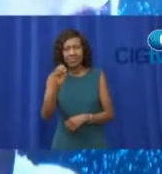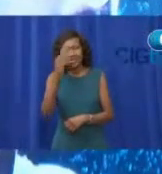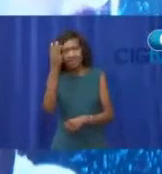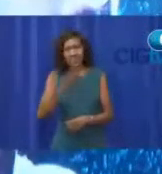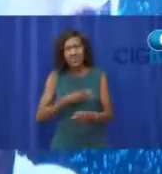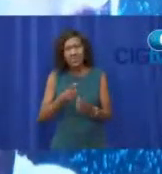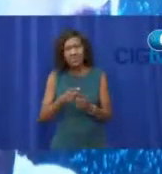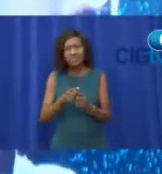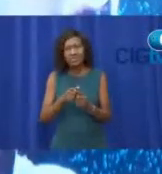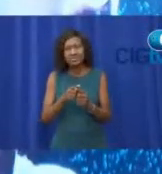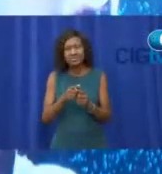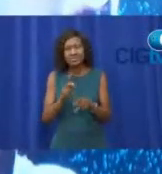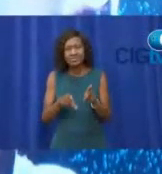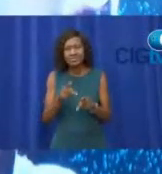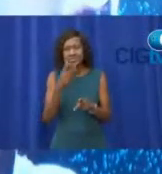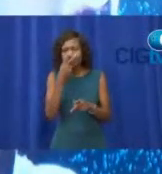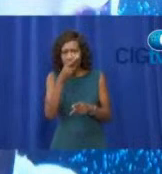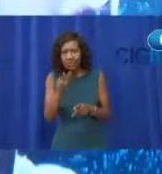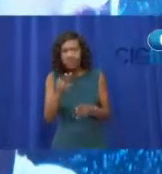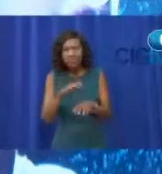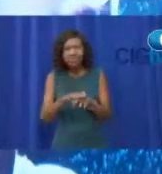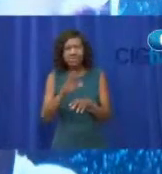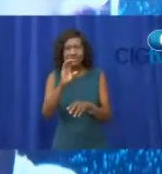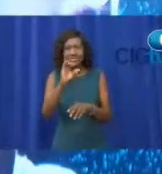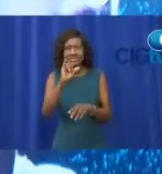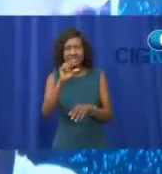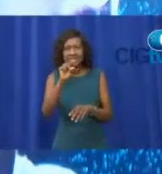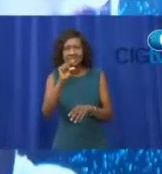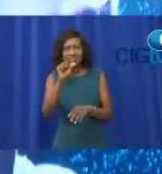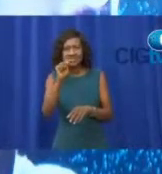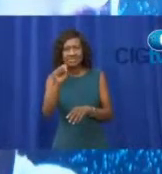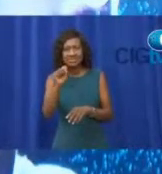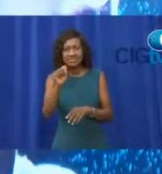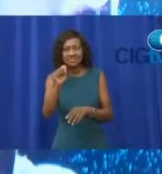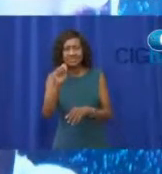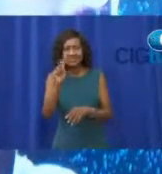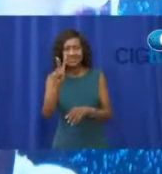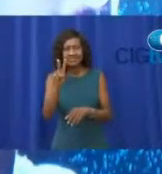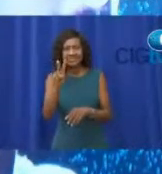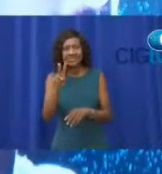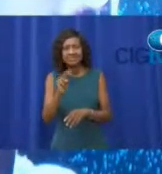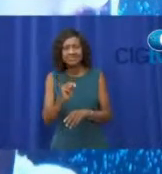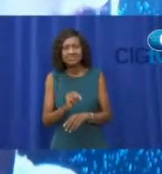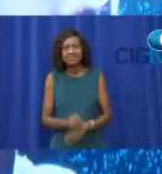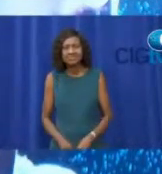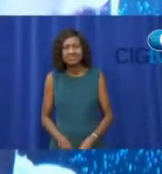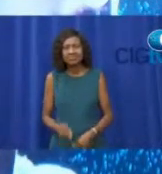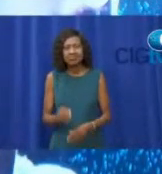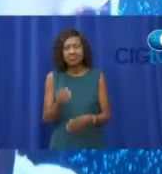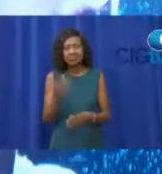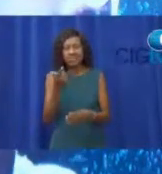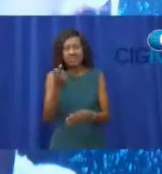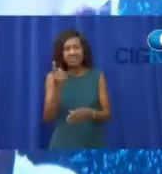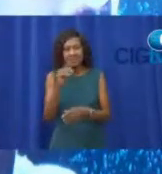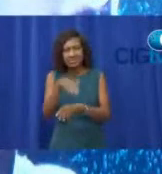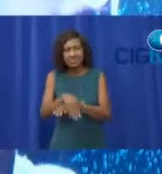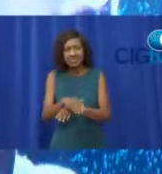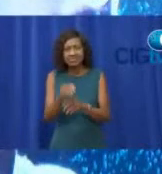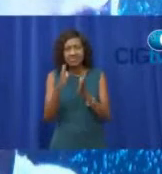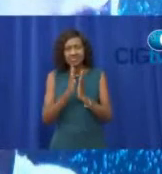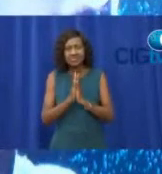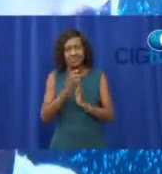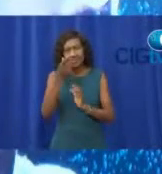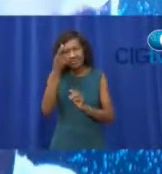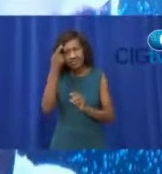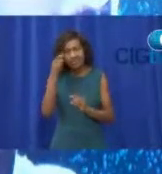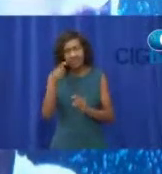to our viewers on CIG TV, YouTube, Facebook, and our listeners on Radio Cayman. This afternoon's prayer comes from